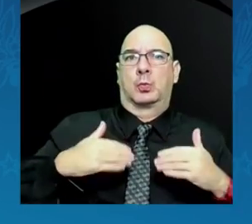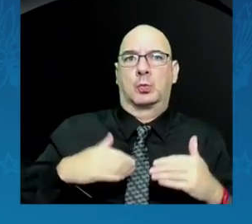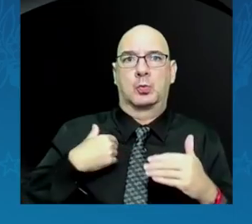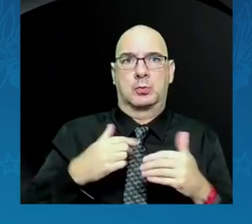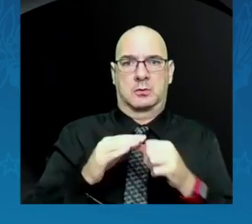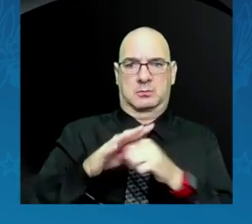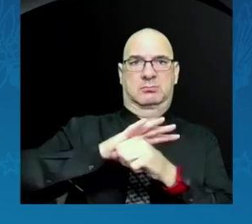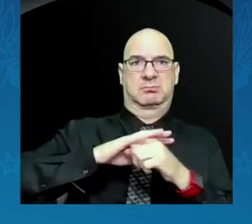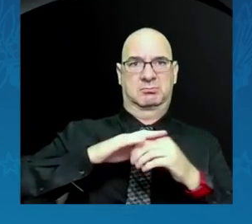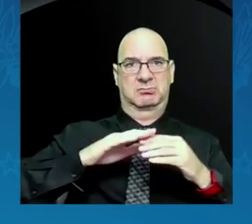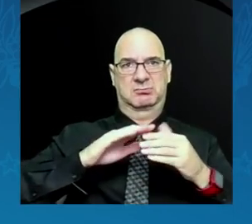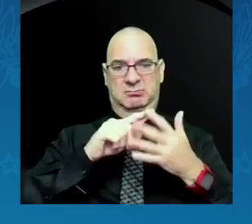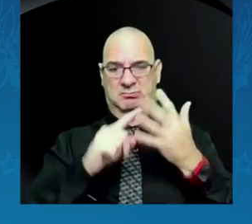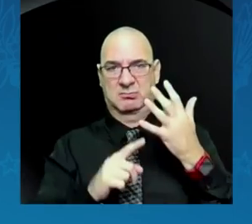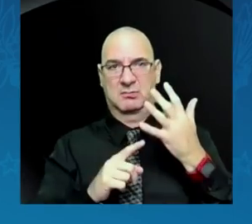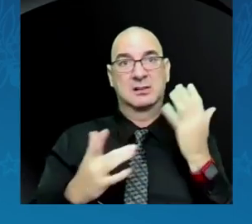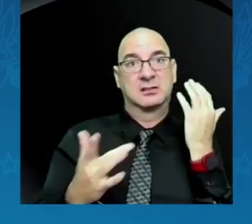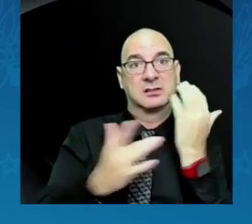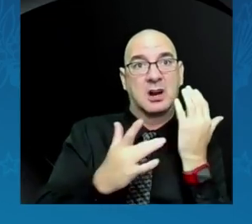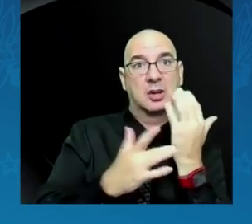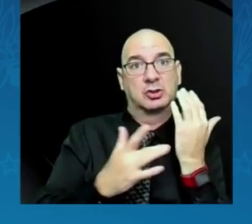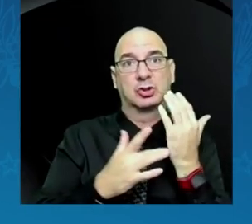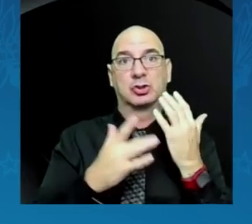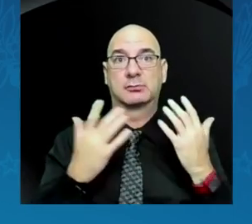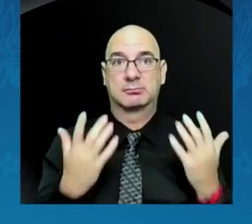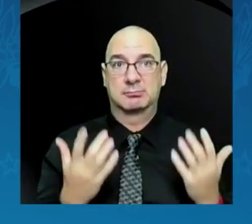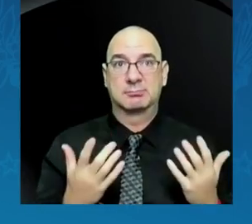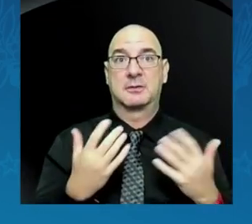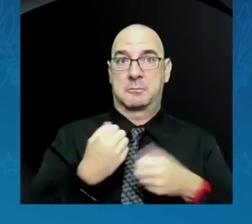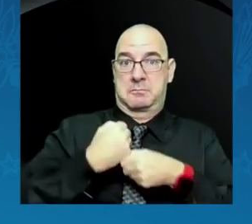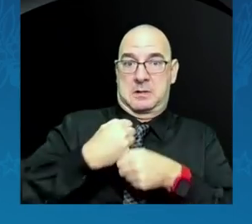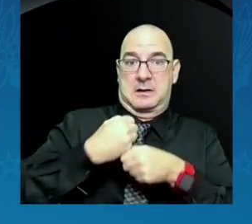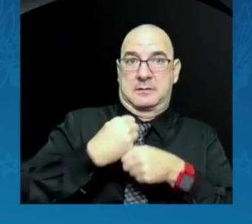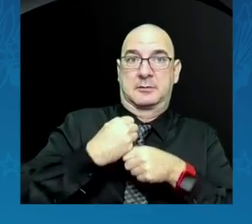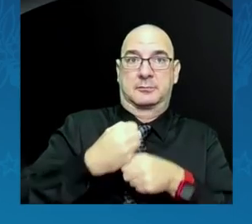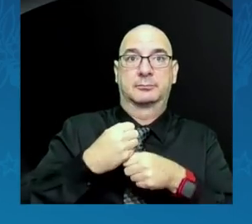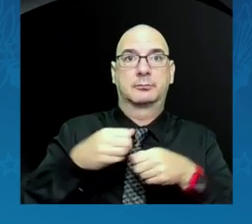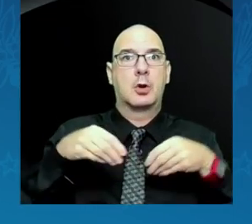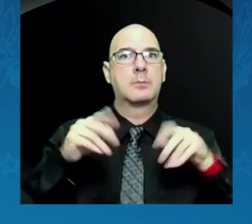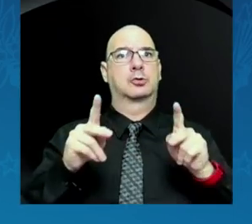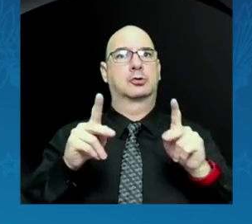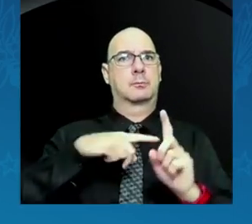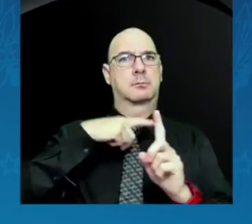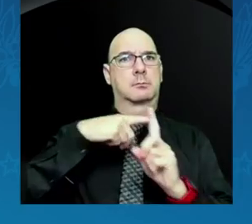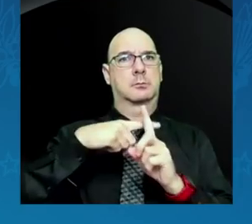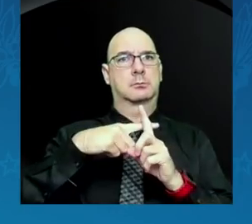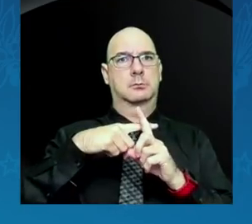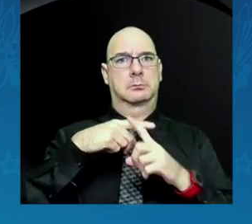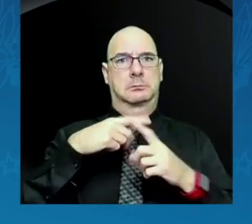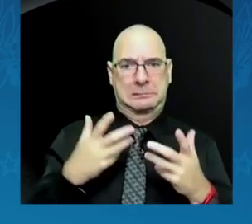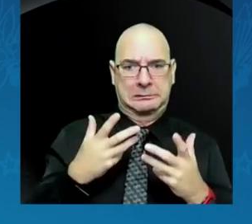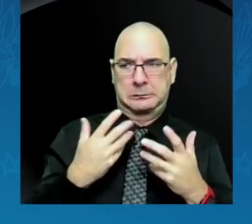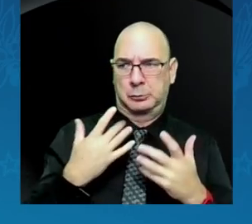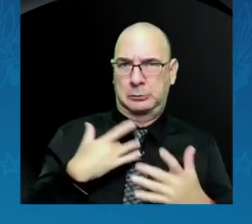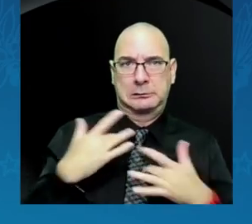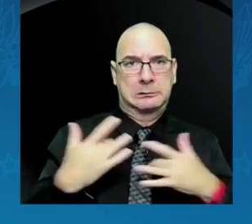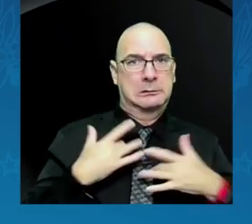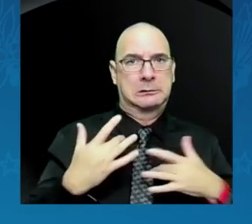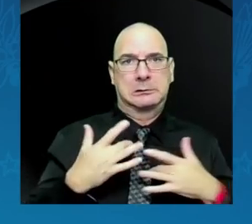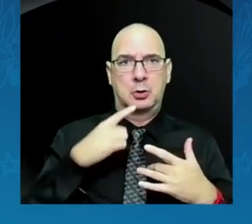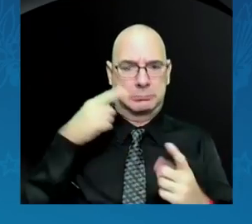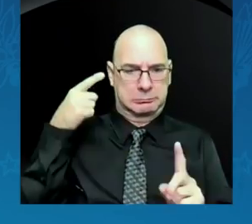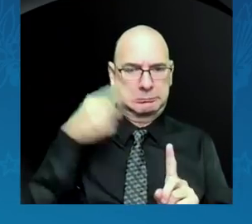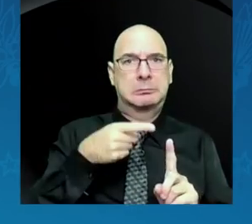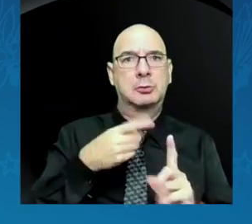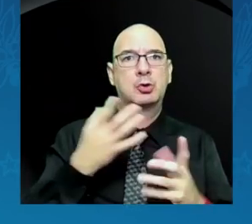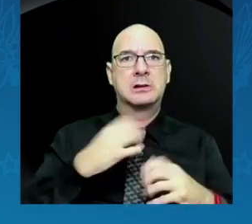of creating opportunities, but also creating real concerns about security. We are at the beginning of a new era. In fact,